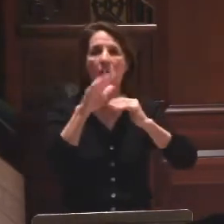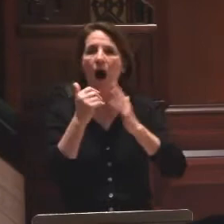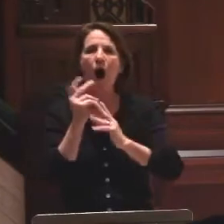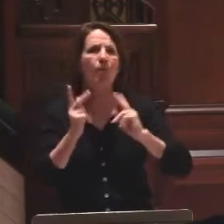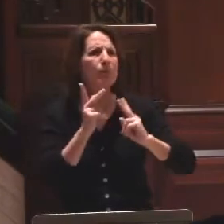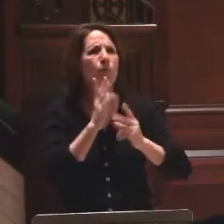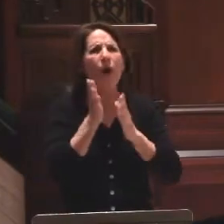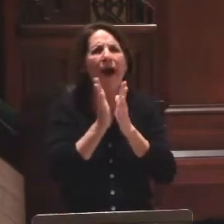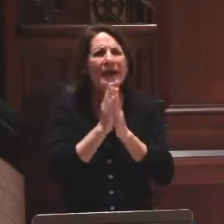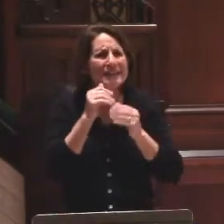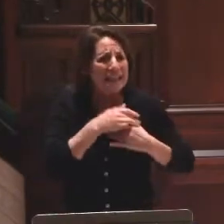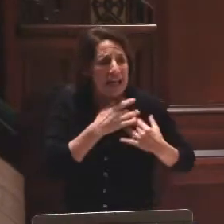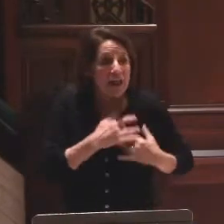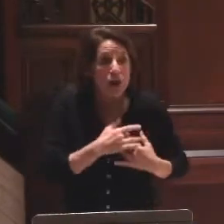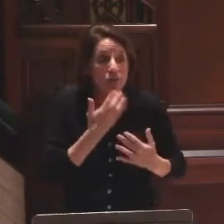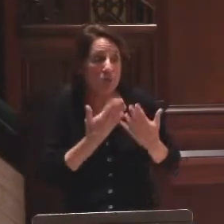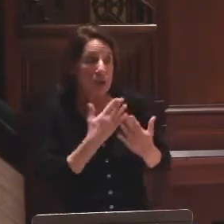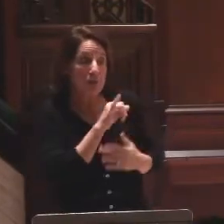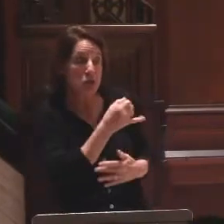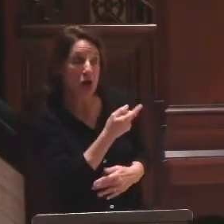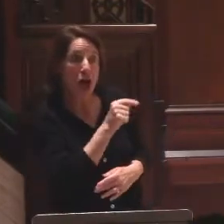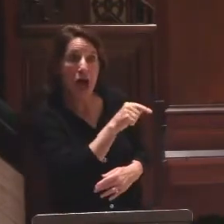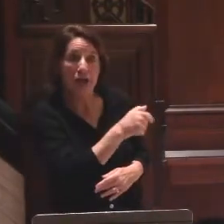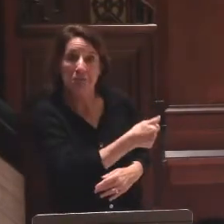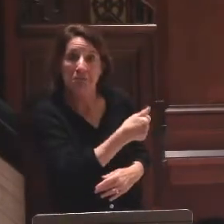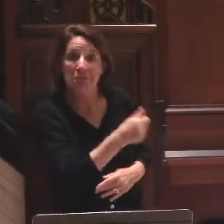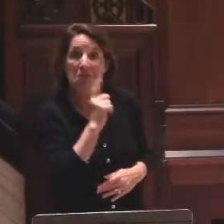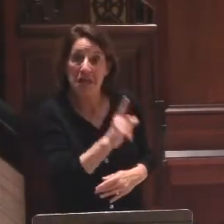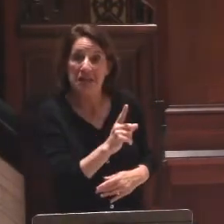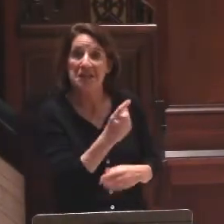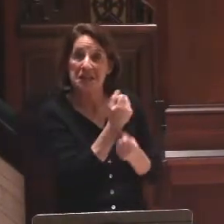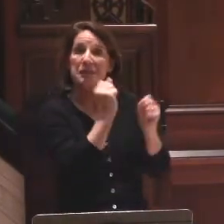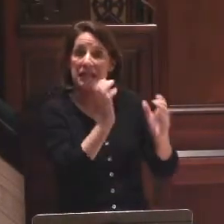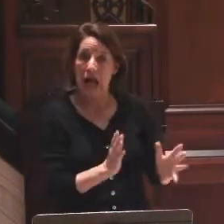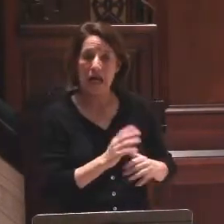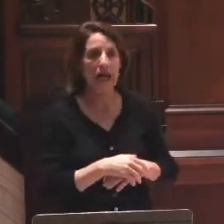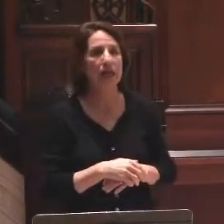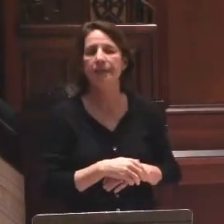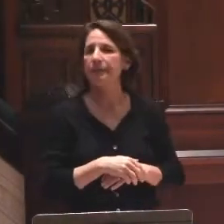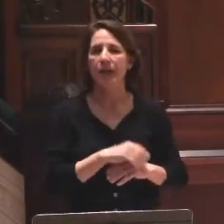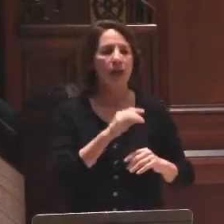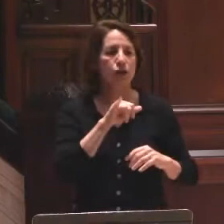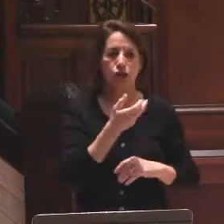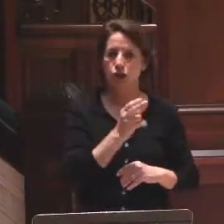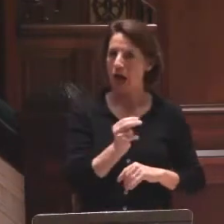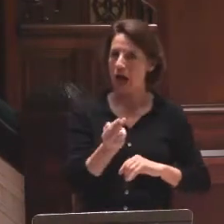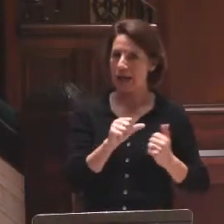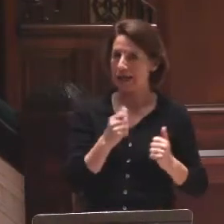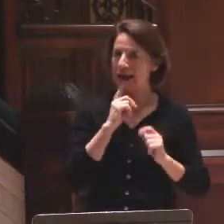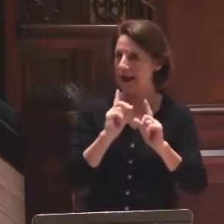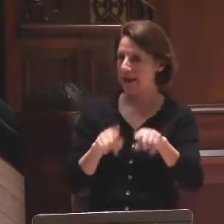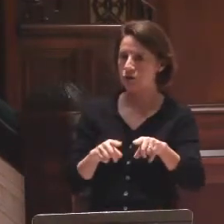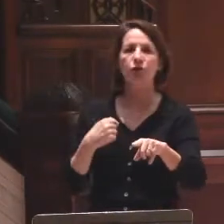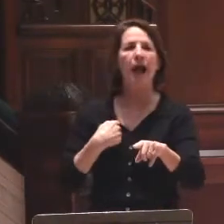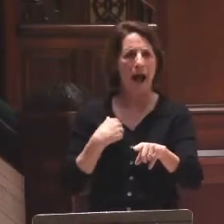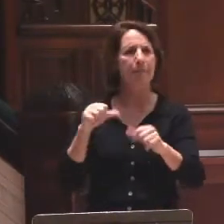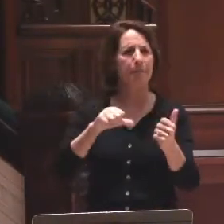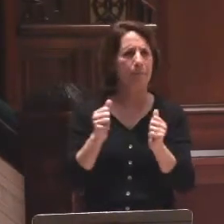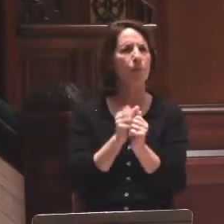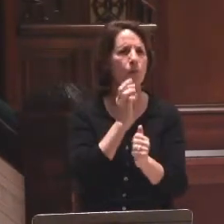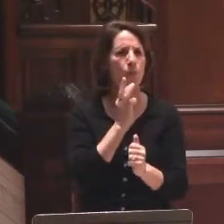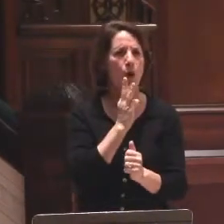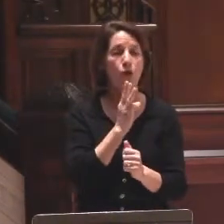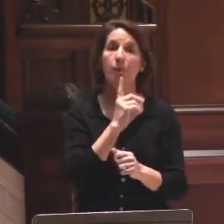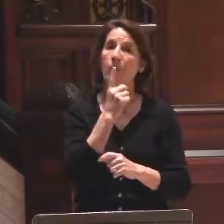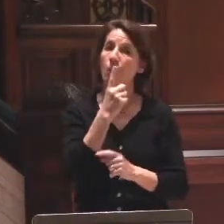in their hearts whether John might be the Messiah. John answered and said, "I am baptizing you with water, but one mightier than I